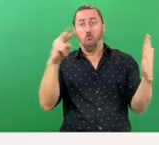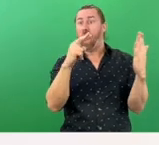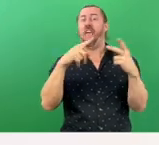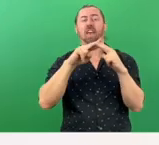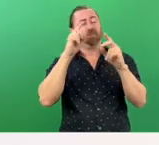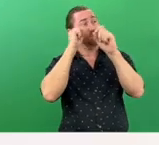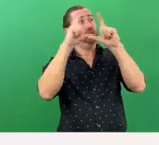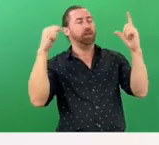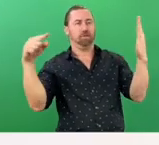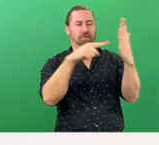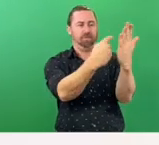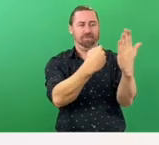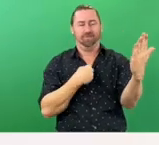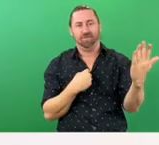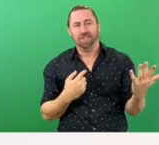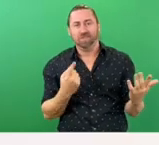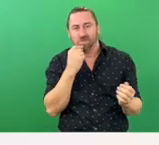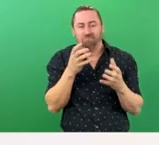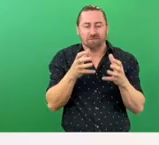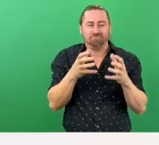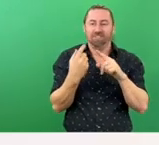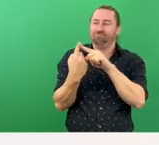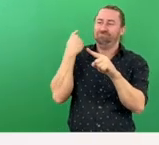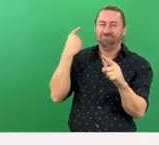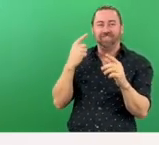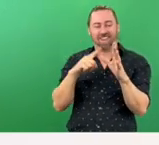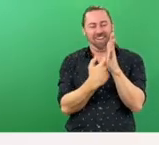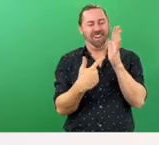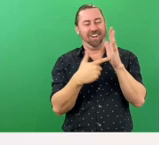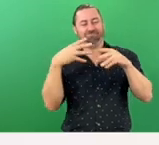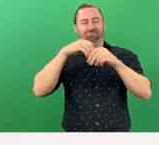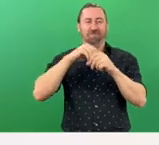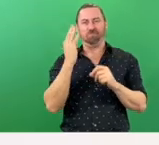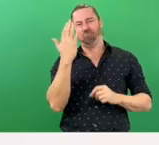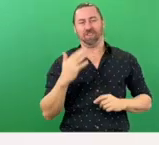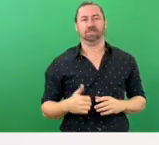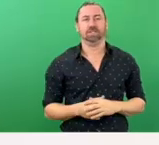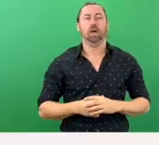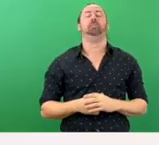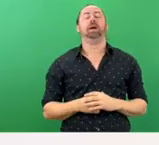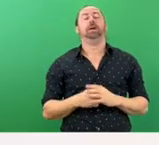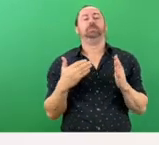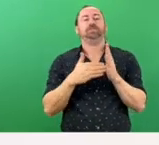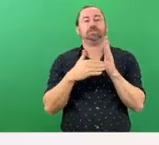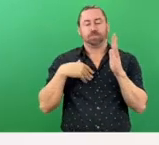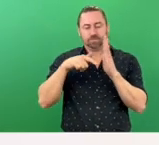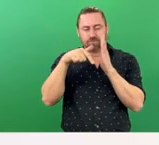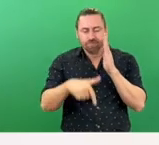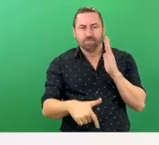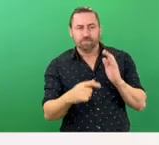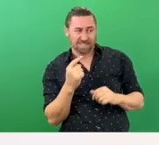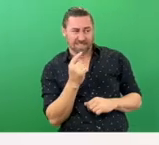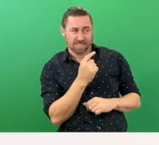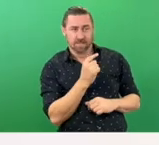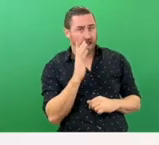of the very strange things about the history of mirrors in art. The work that we're going to be looking at today is this particular, oops, that's from